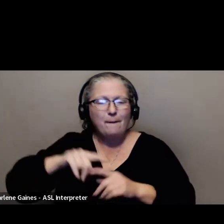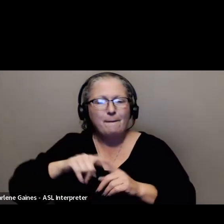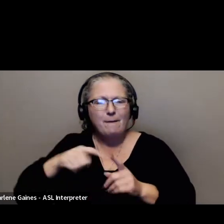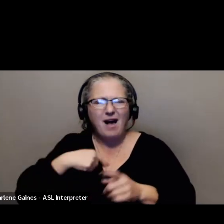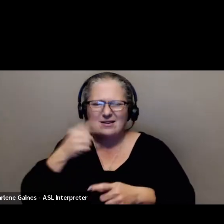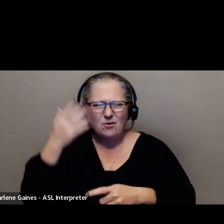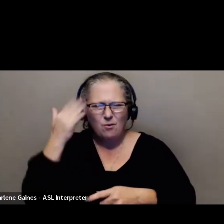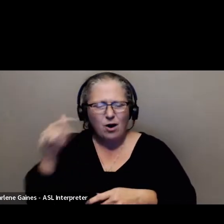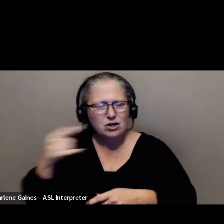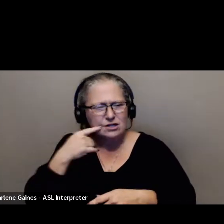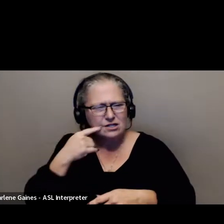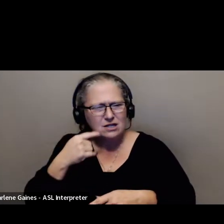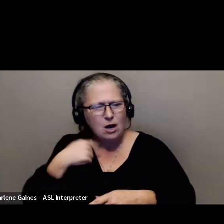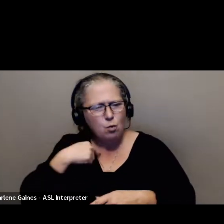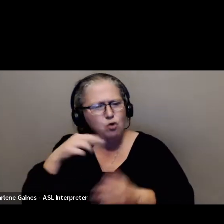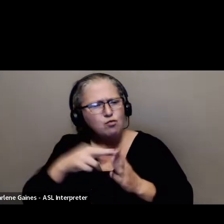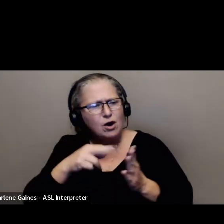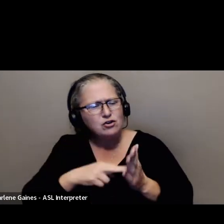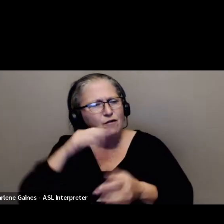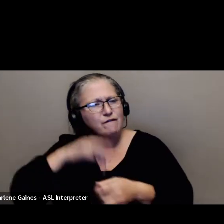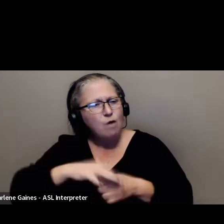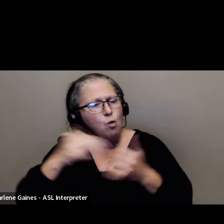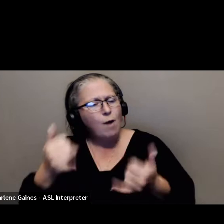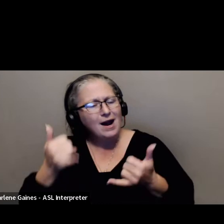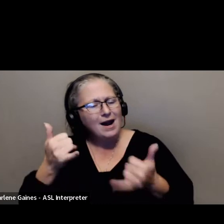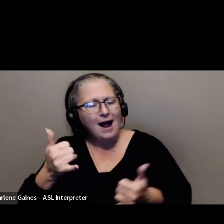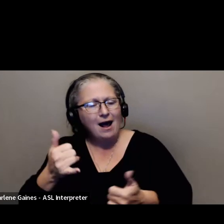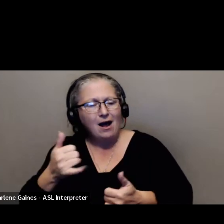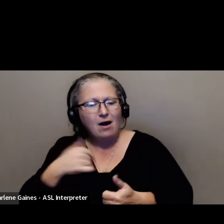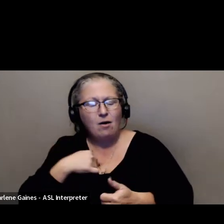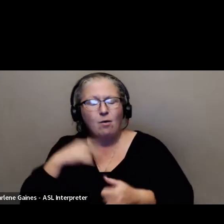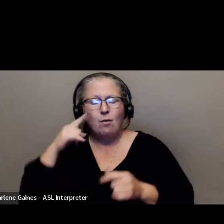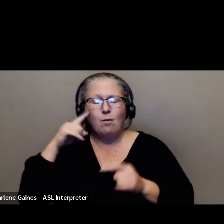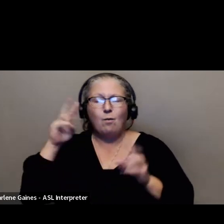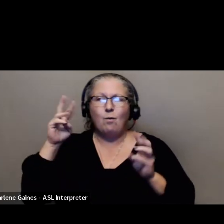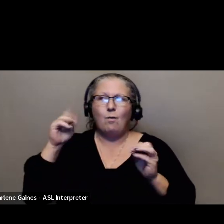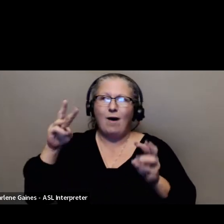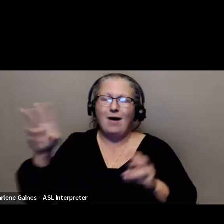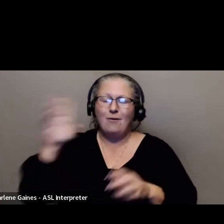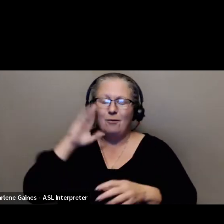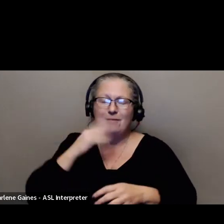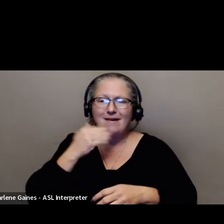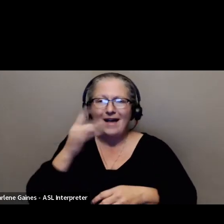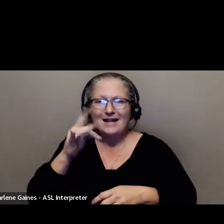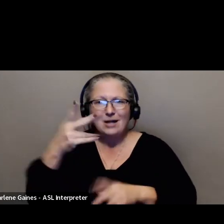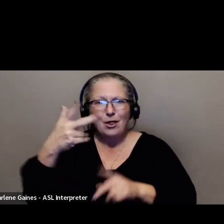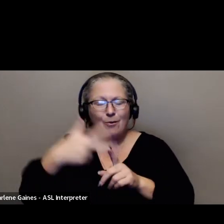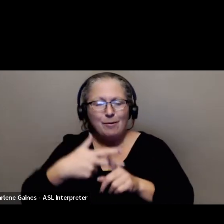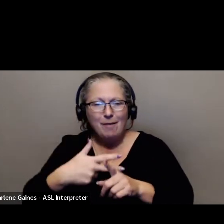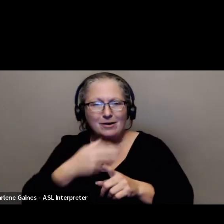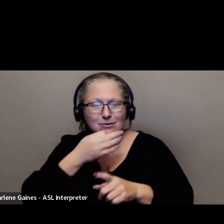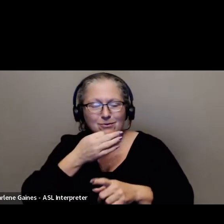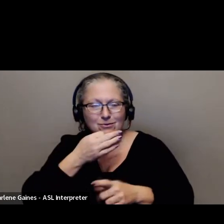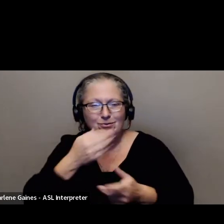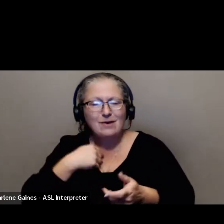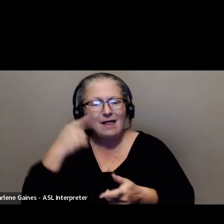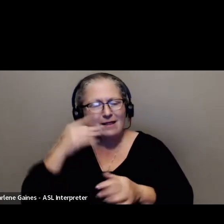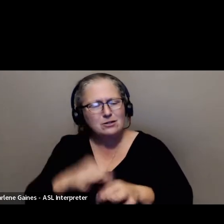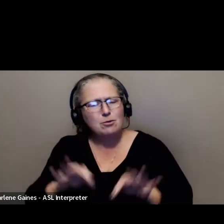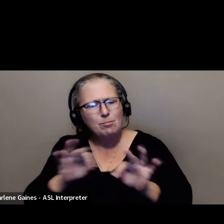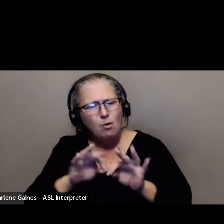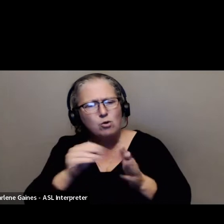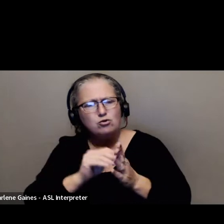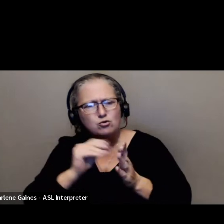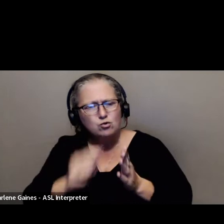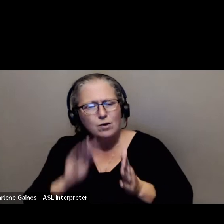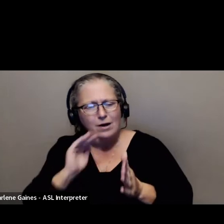said, why? And she said, we're registering to vote right now. Wow. She's going to be 18 in 3 months. I think it's important that students in